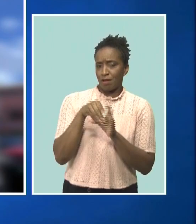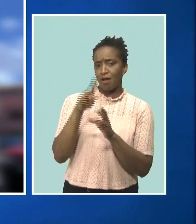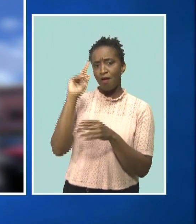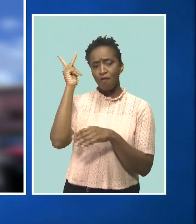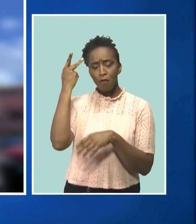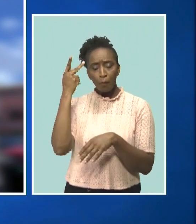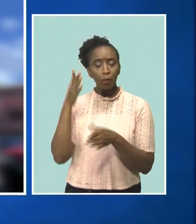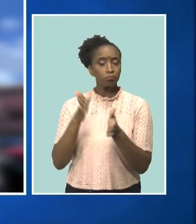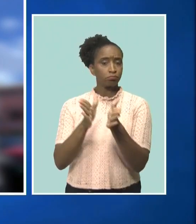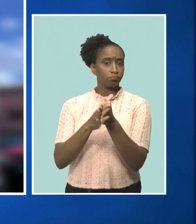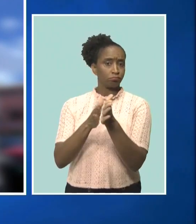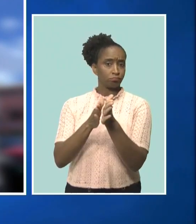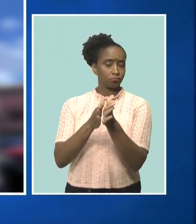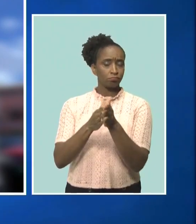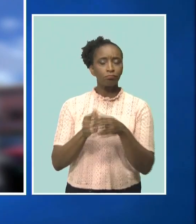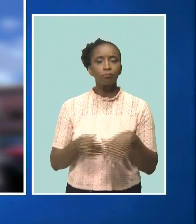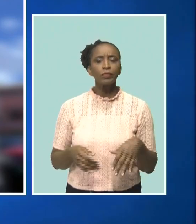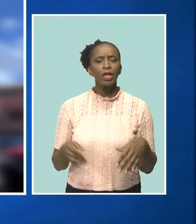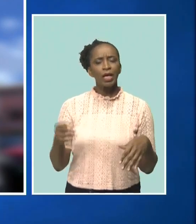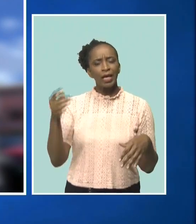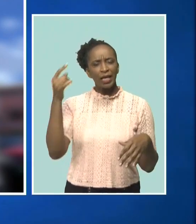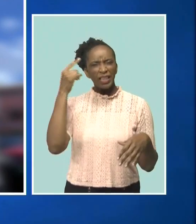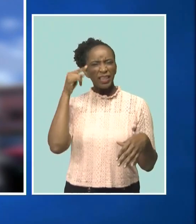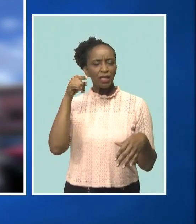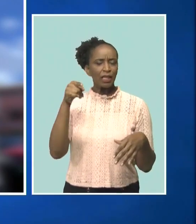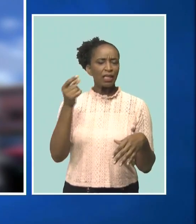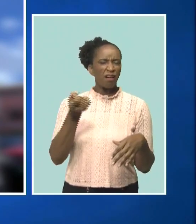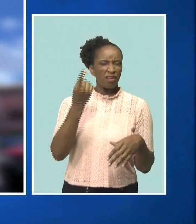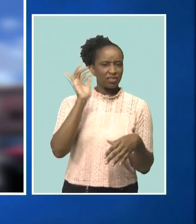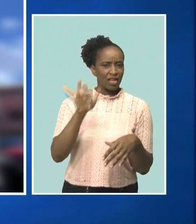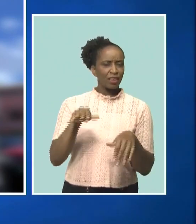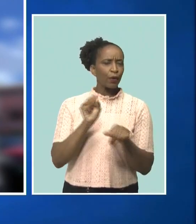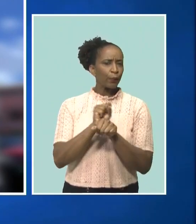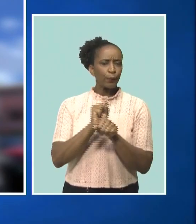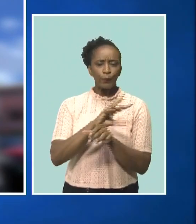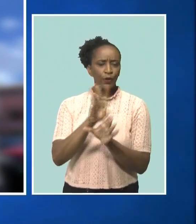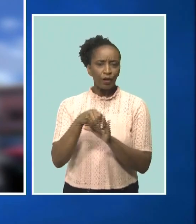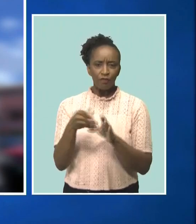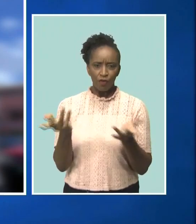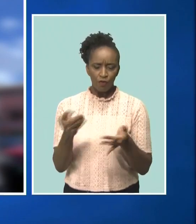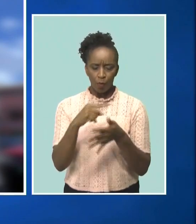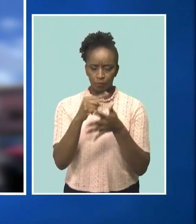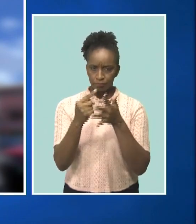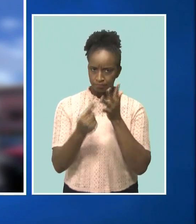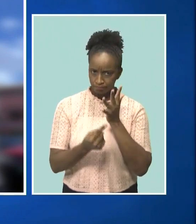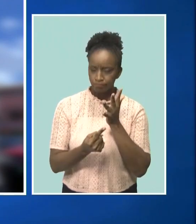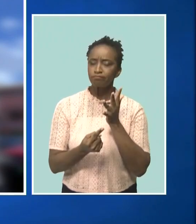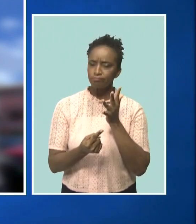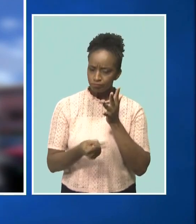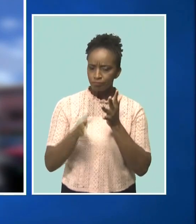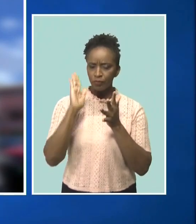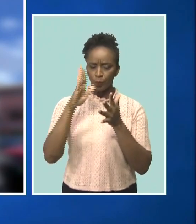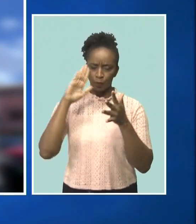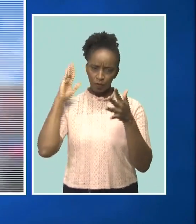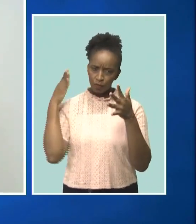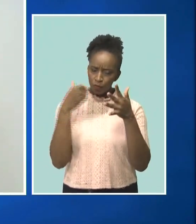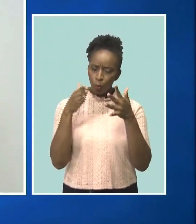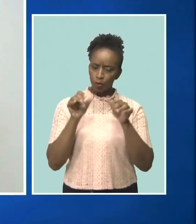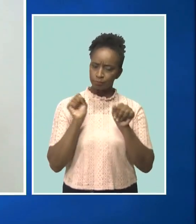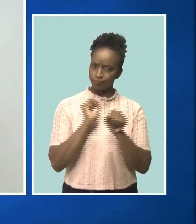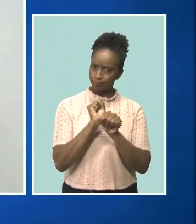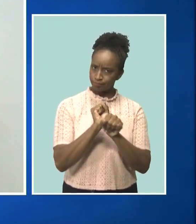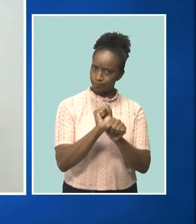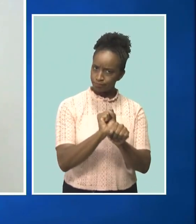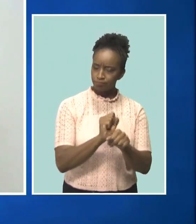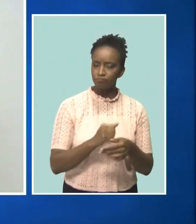the task in somewhat more of a technical way. And I think that is essentially the way that I appear to be pitched. I don't think